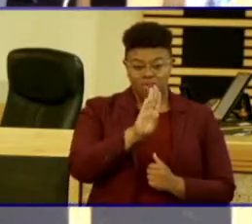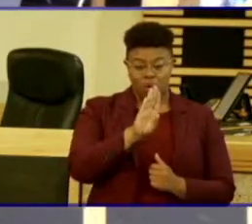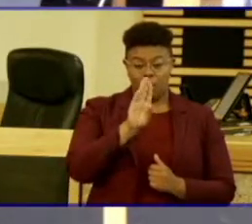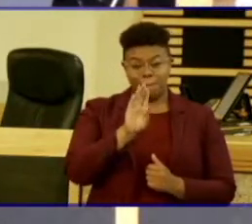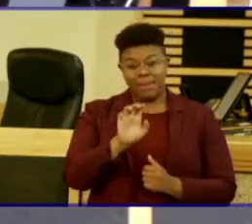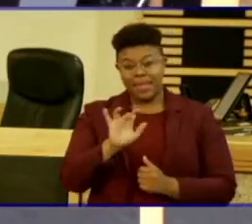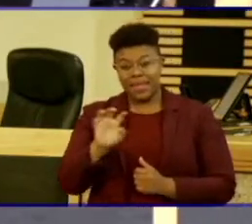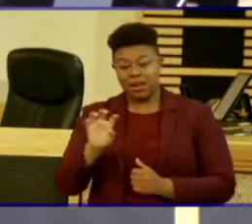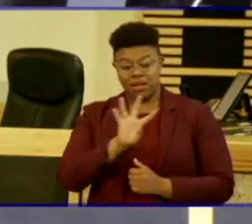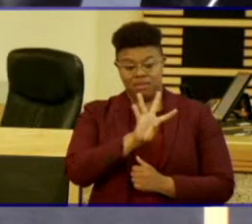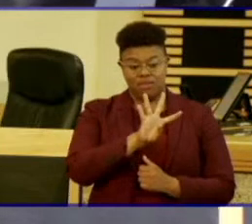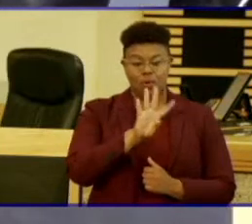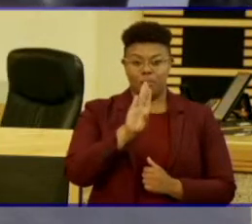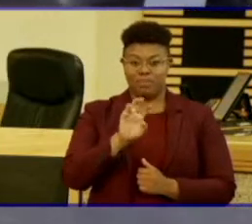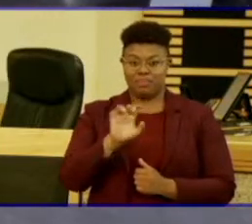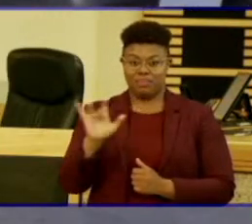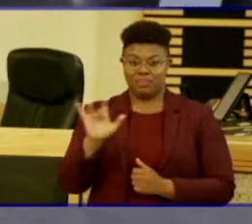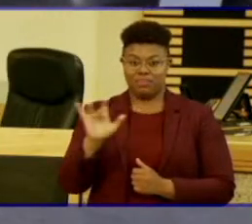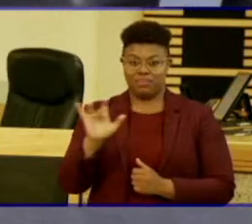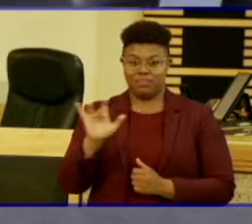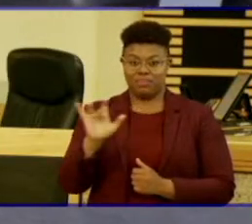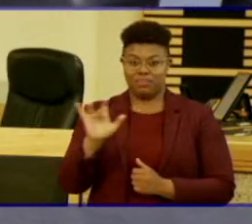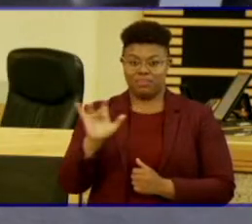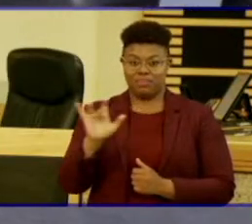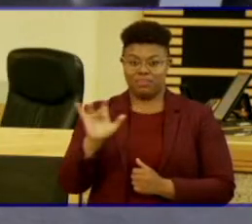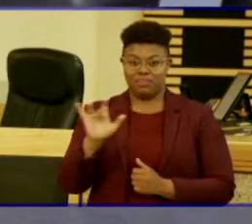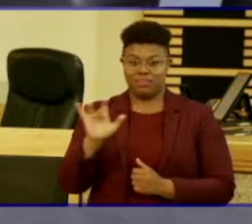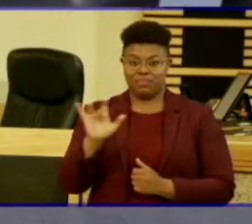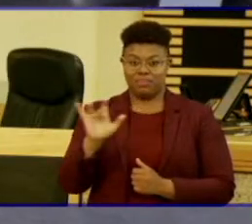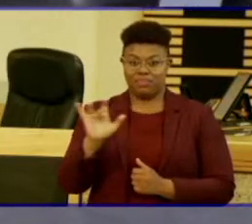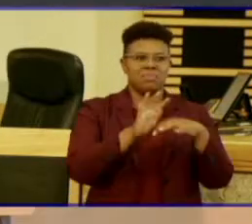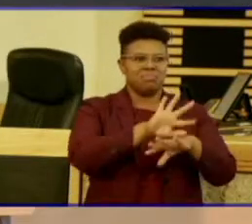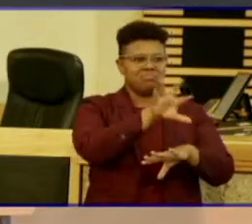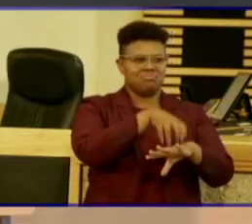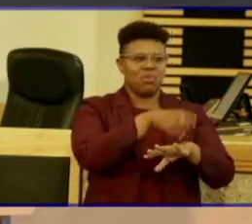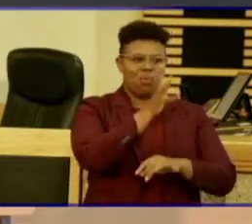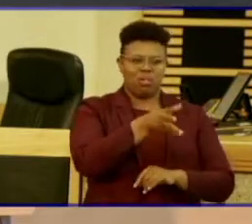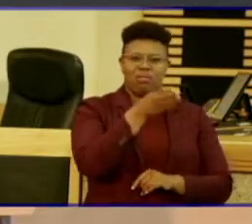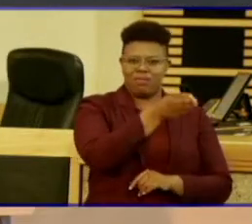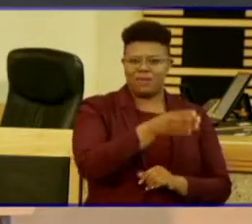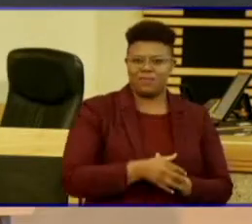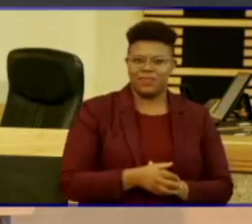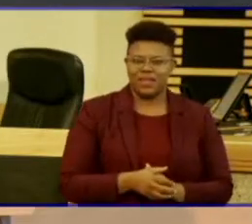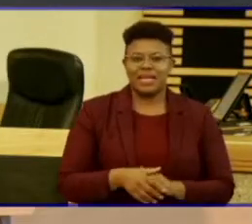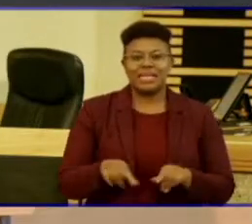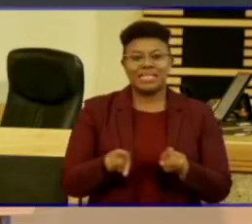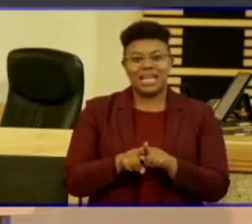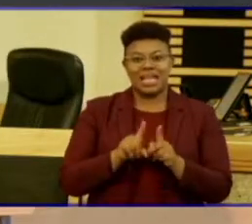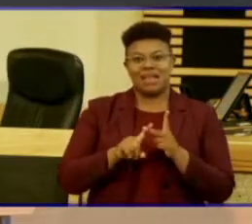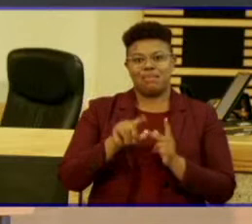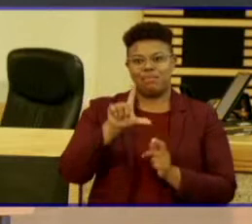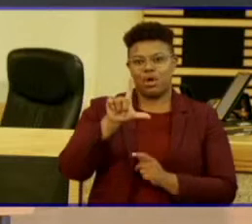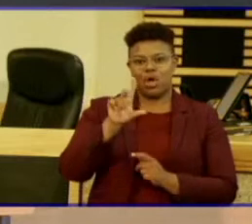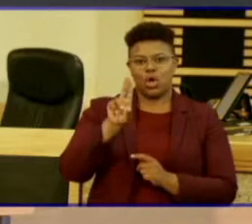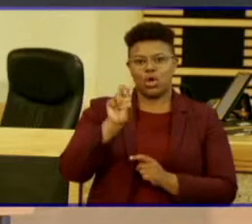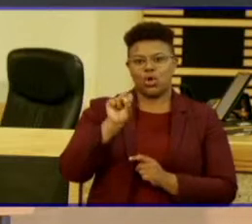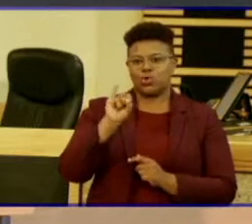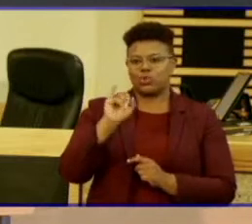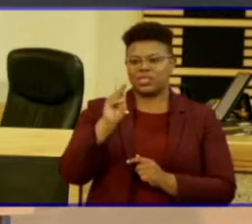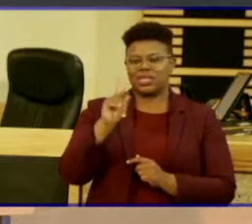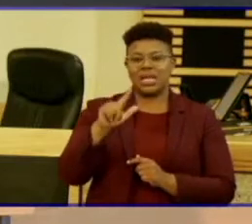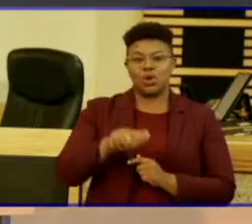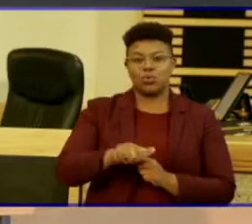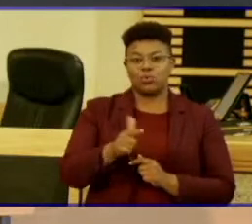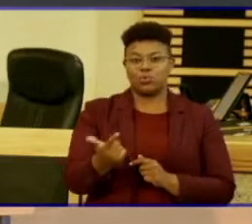property development investment to complete the new Bisho government office precinct. A state-of-the-art modernized office has been built for